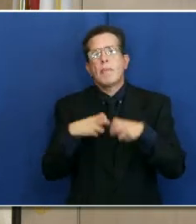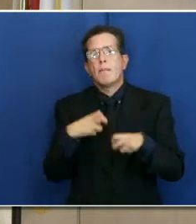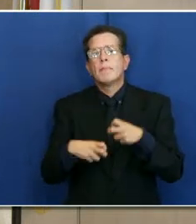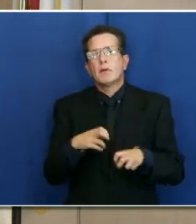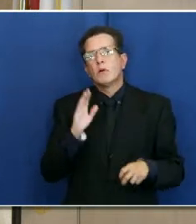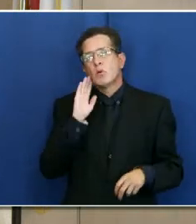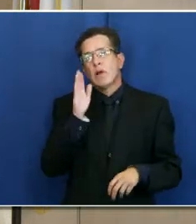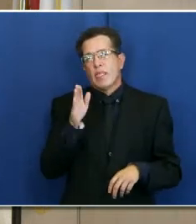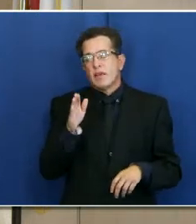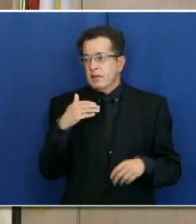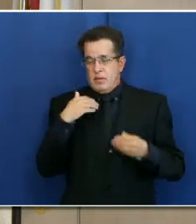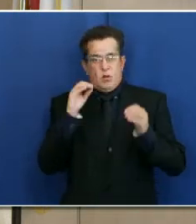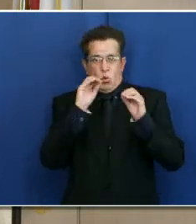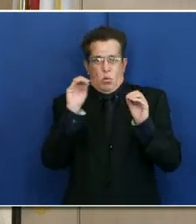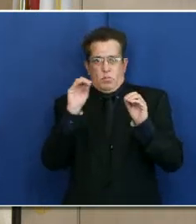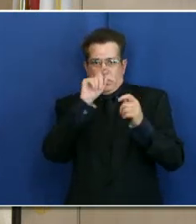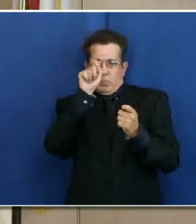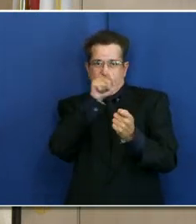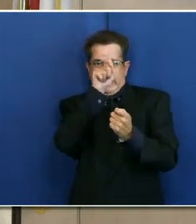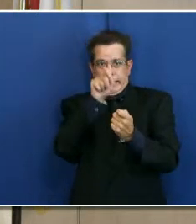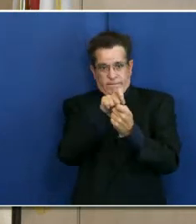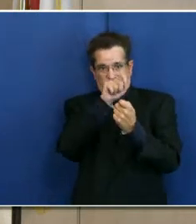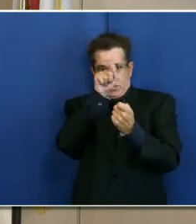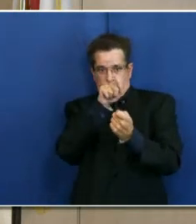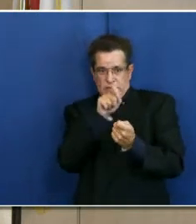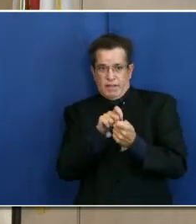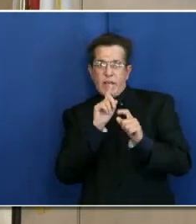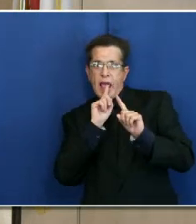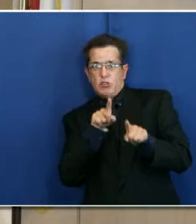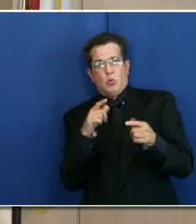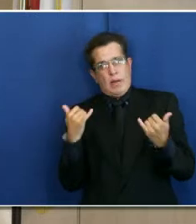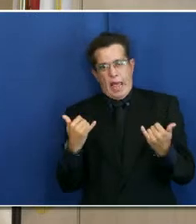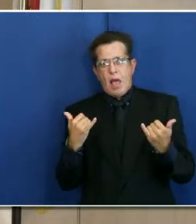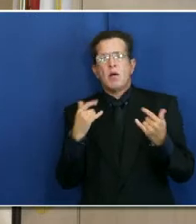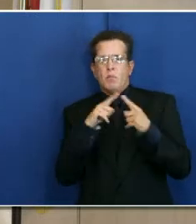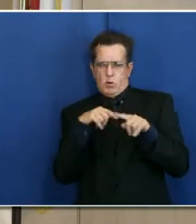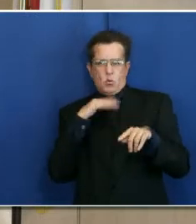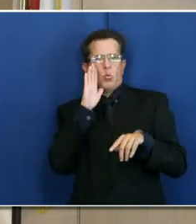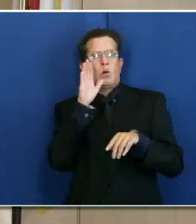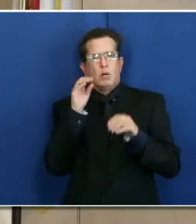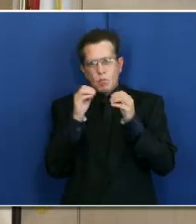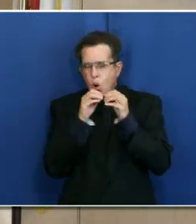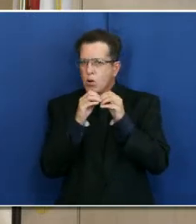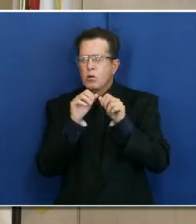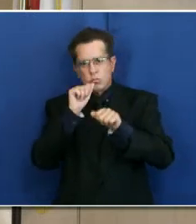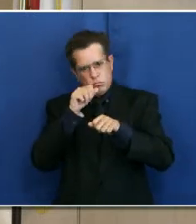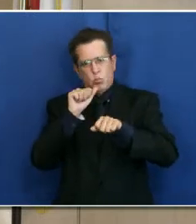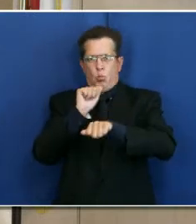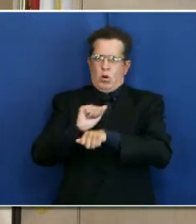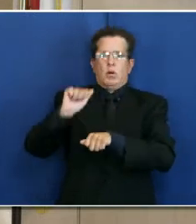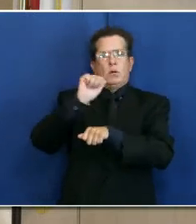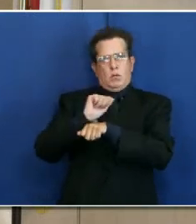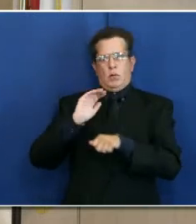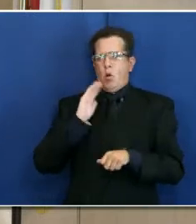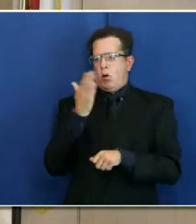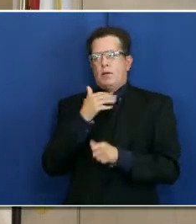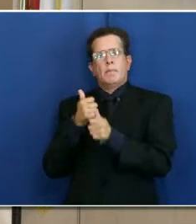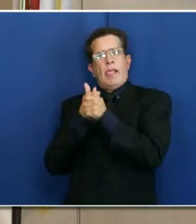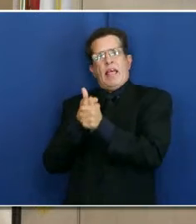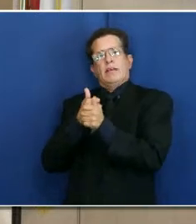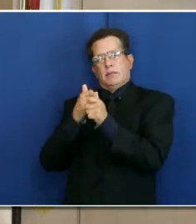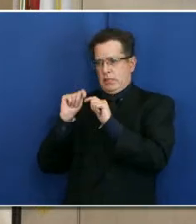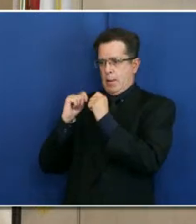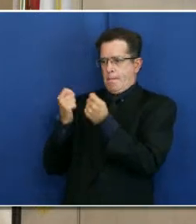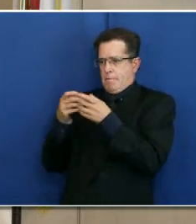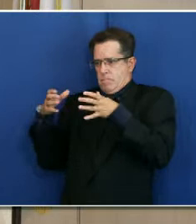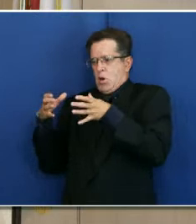I don't have any specific plans for you at this point in time, but we will continue to work our compliance program and